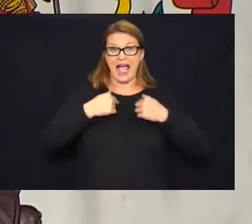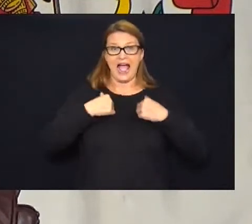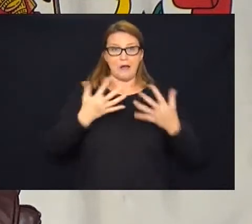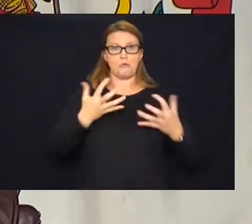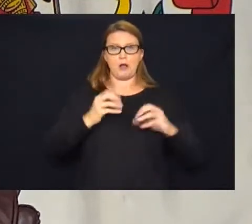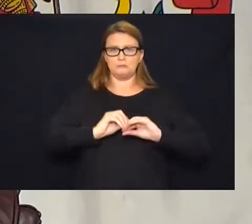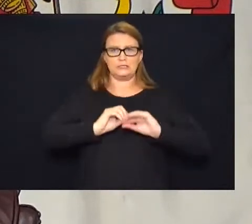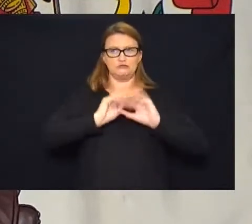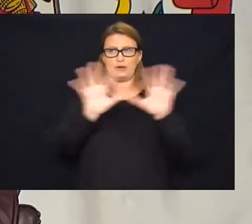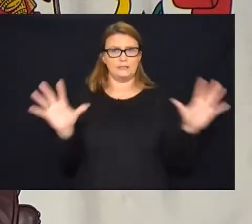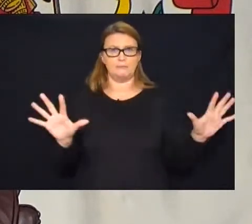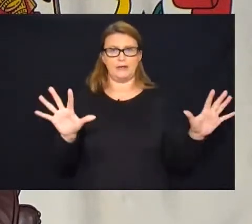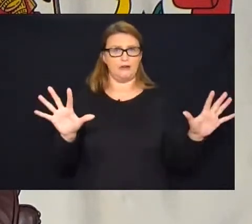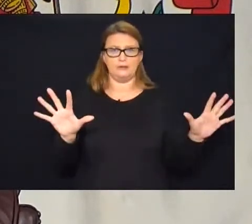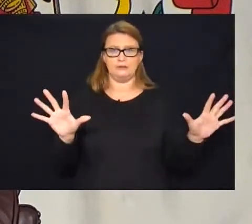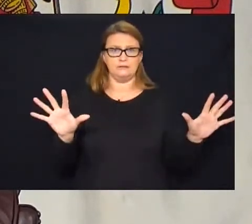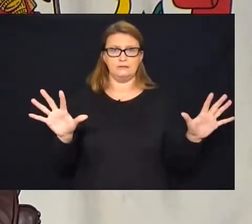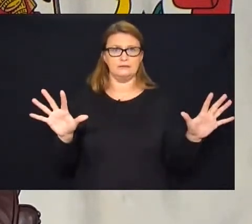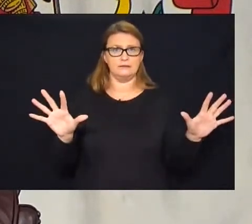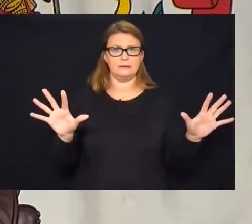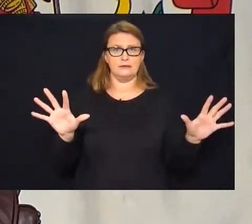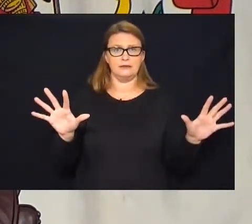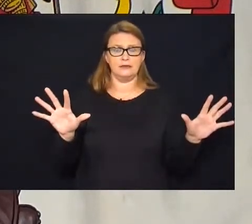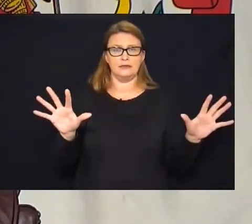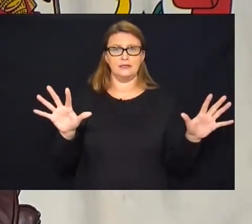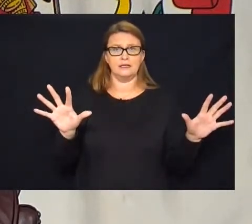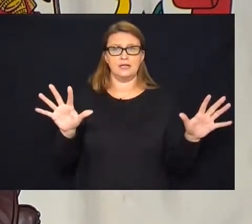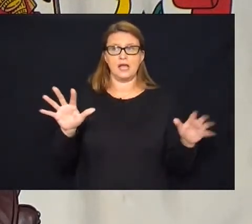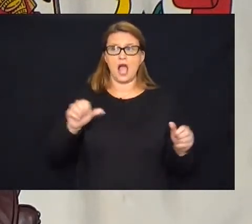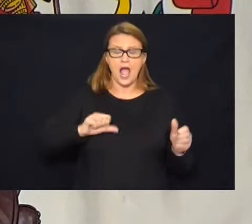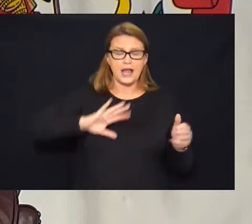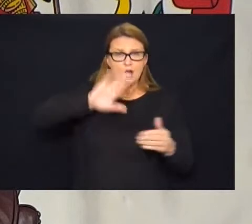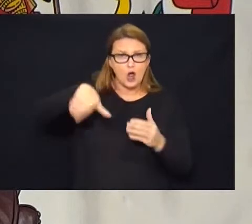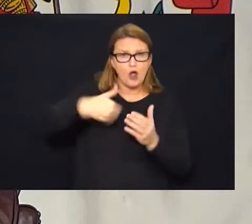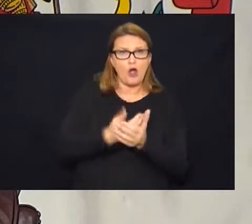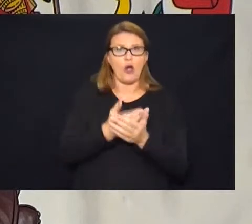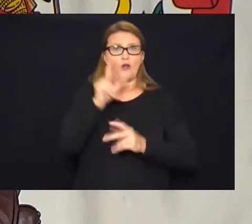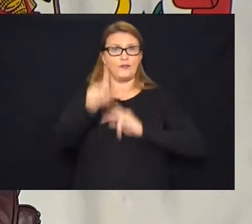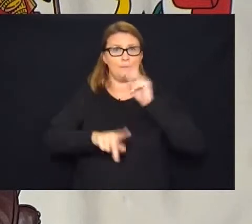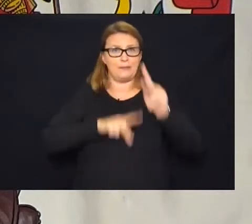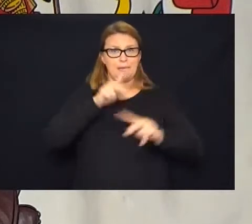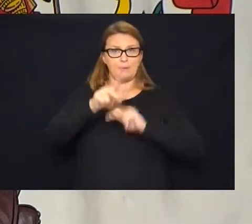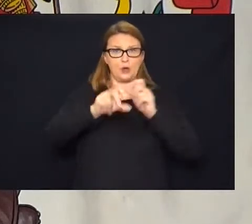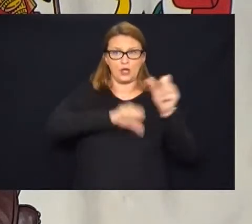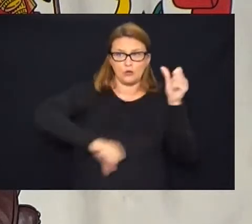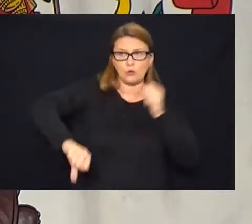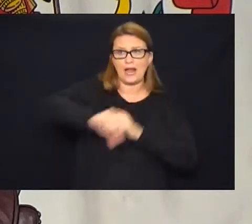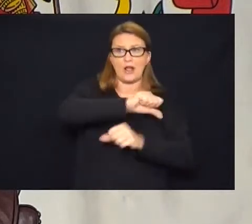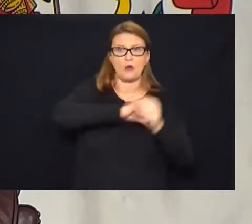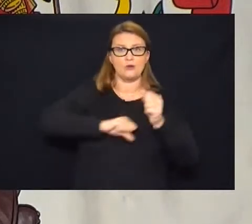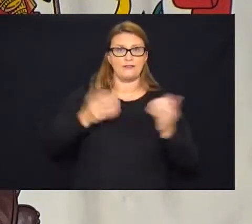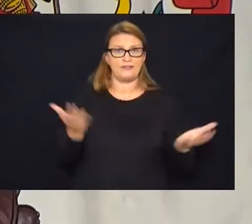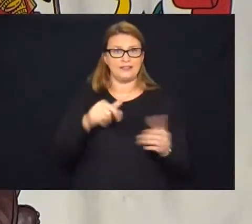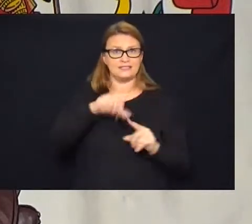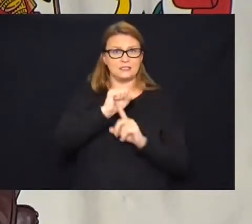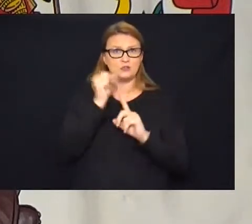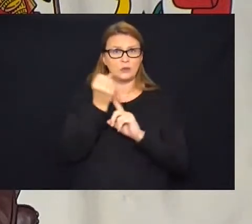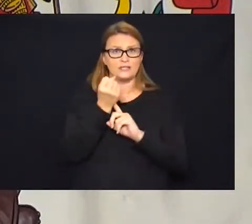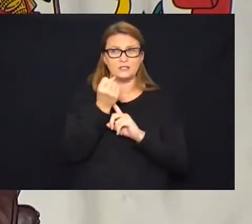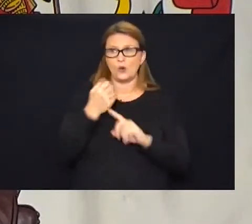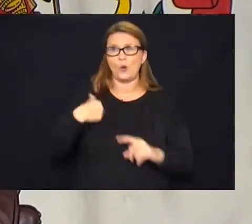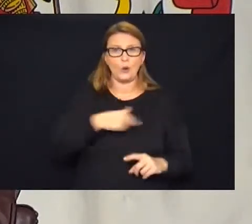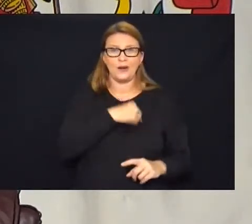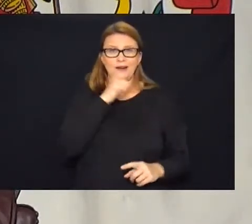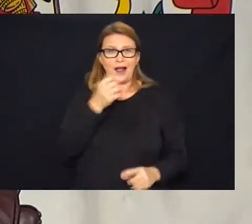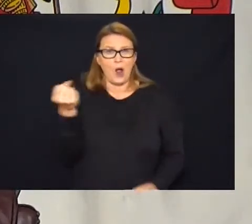I. And absolutely every single person that's having anything to do with any of this, nobody's withholding